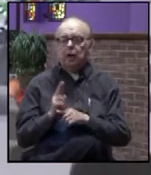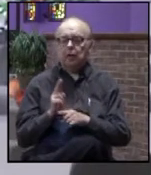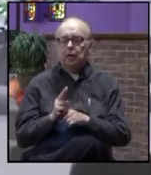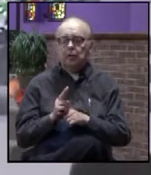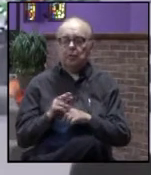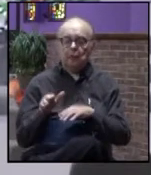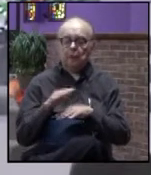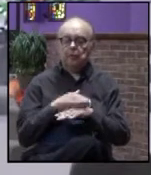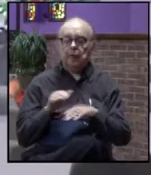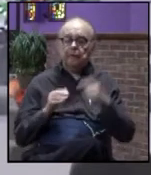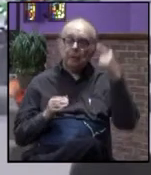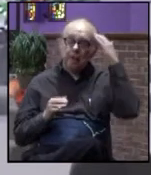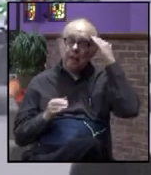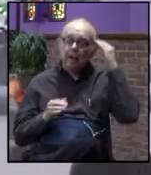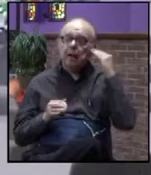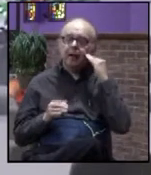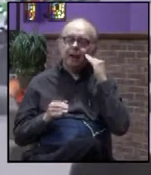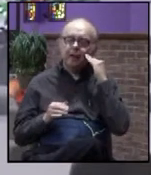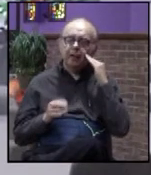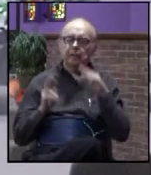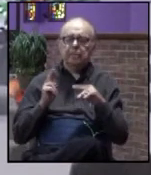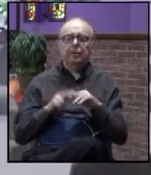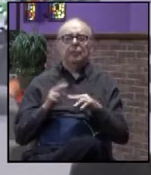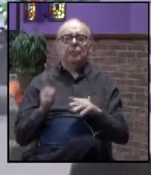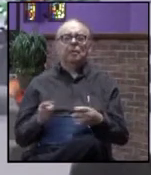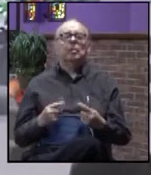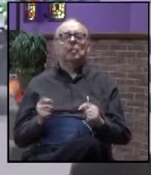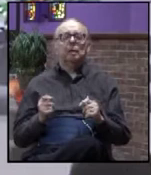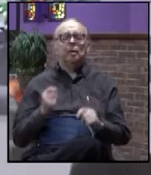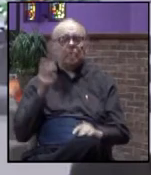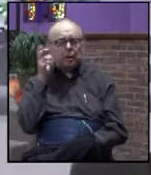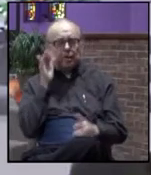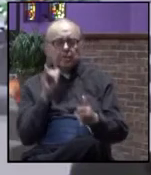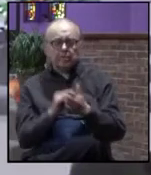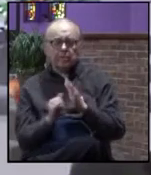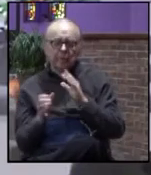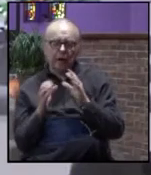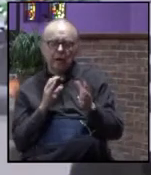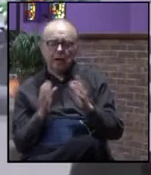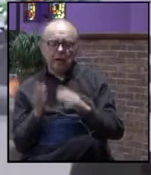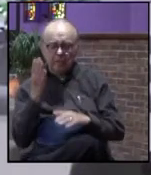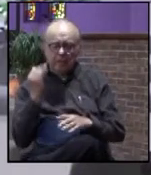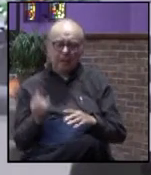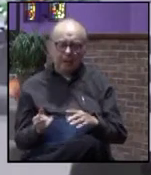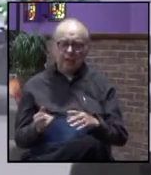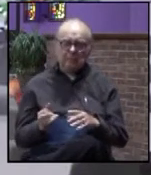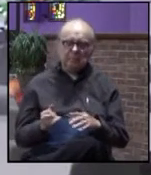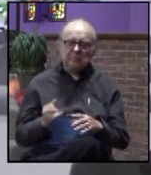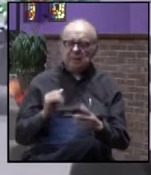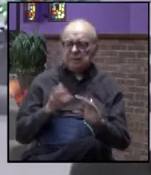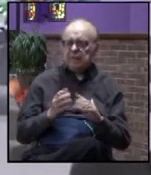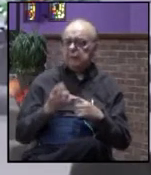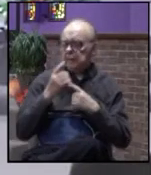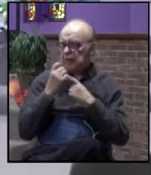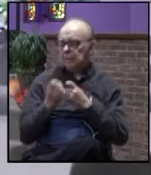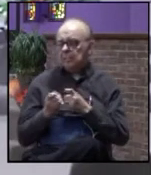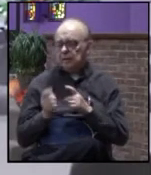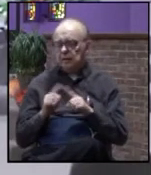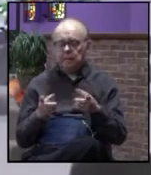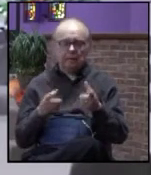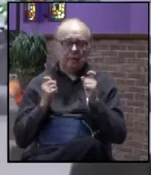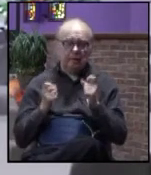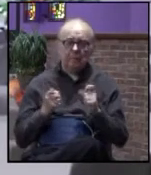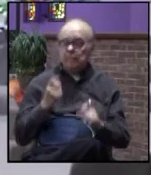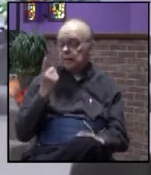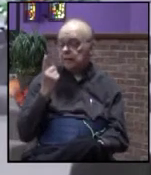head. And you're sitting there and you're trying to listen to the conversation because it seems interesting. But all of a sudden